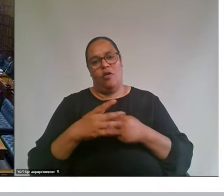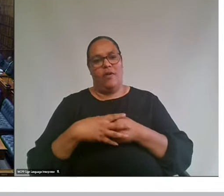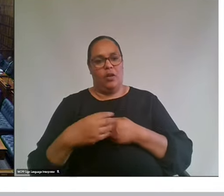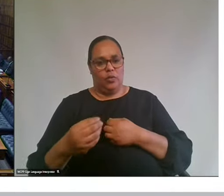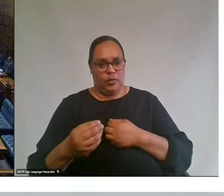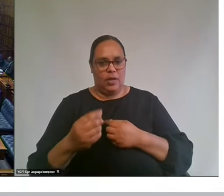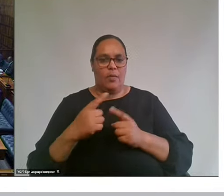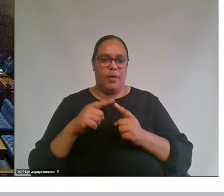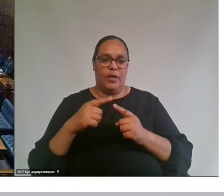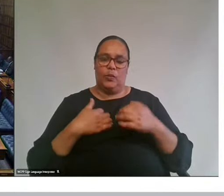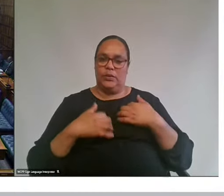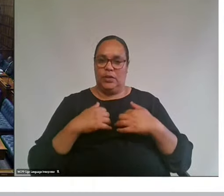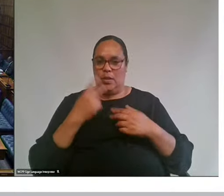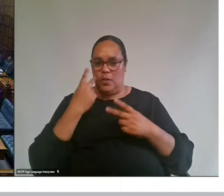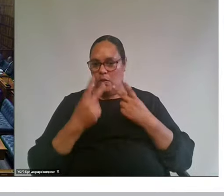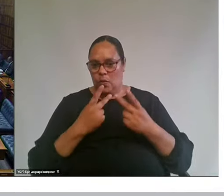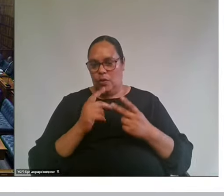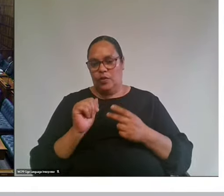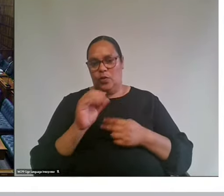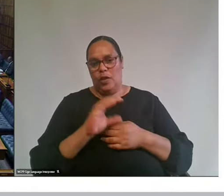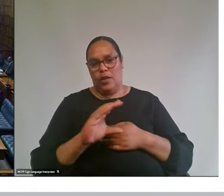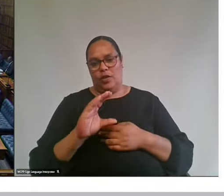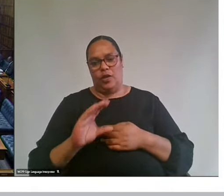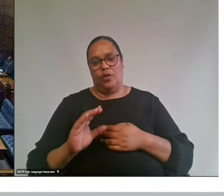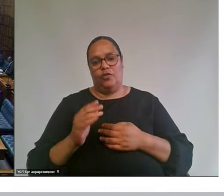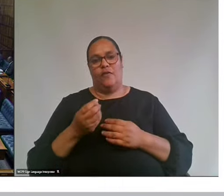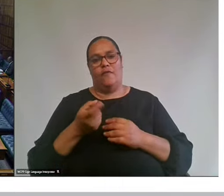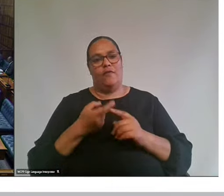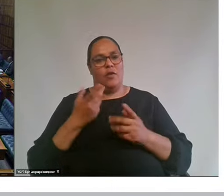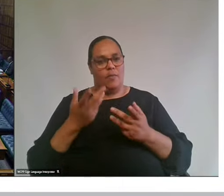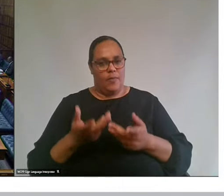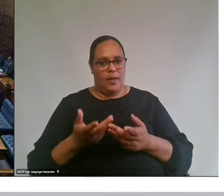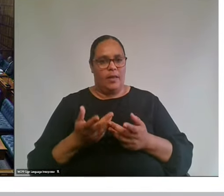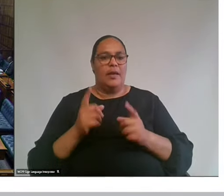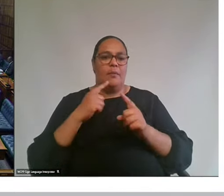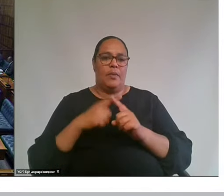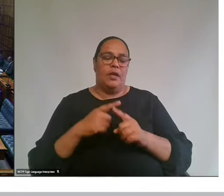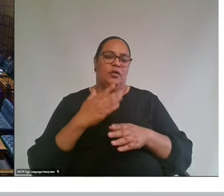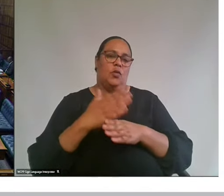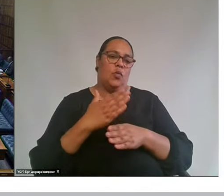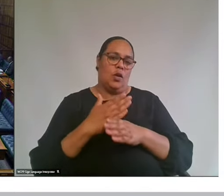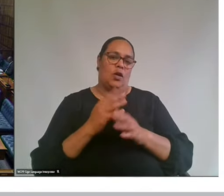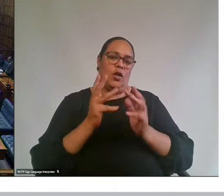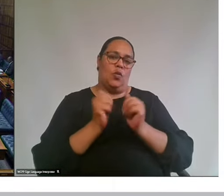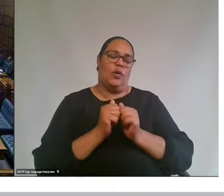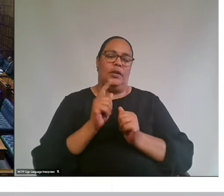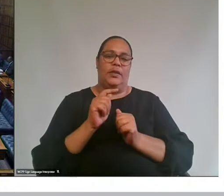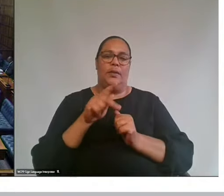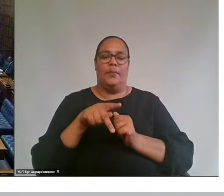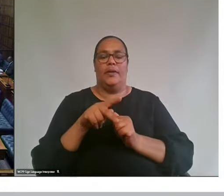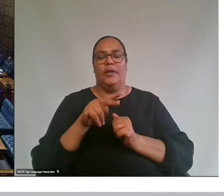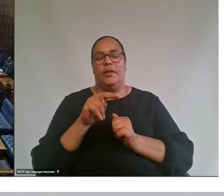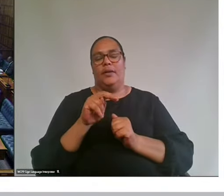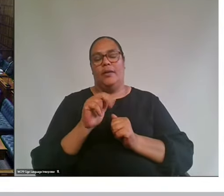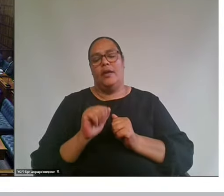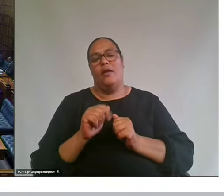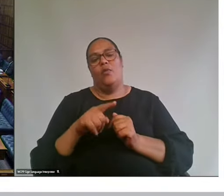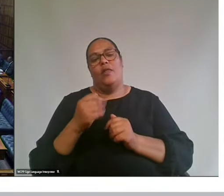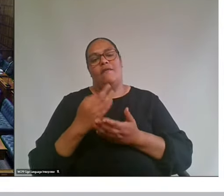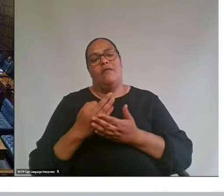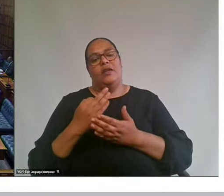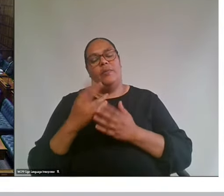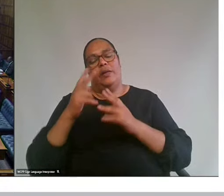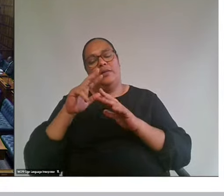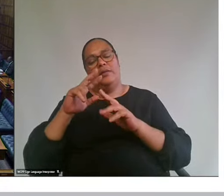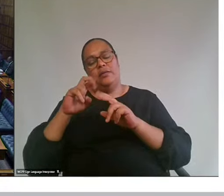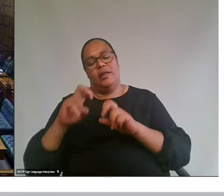and uh we're looking forward to the allocation thereof and then working uh with dnpa on the feasibility study for